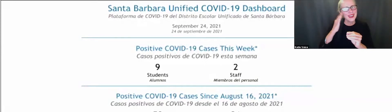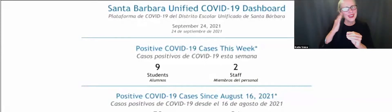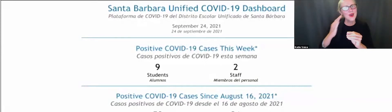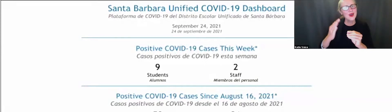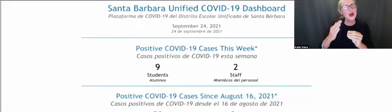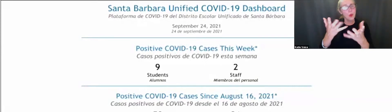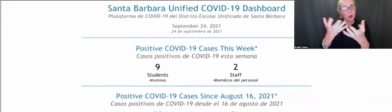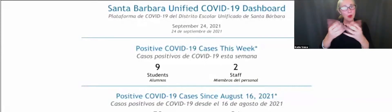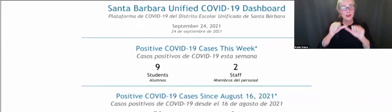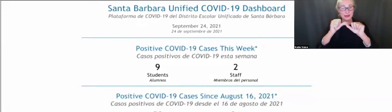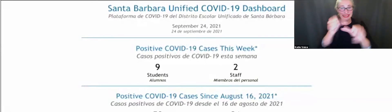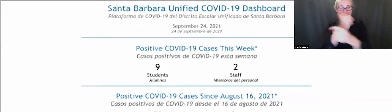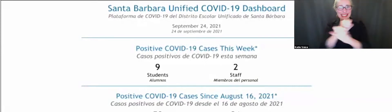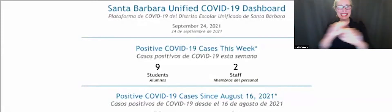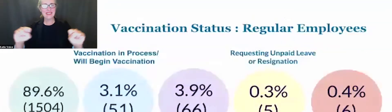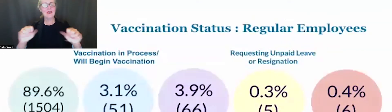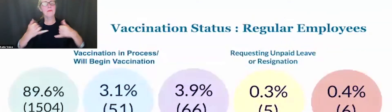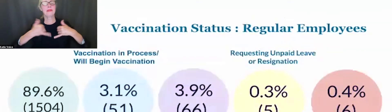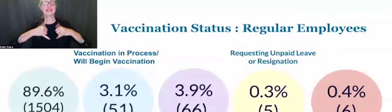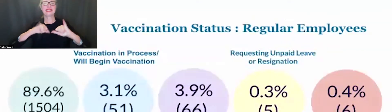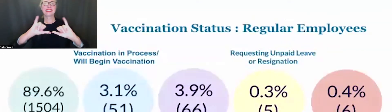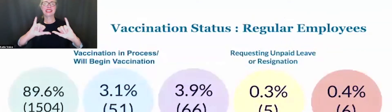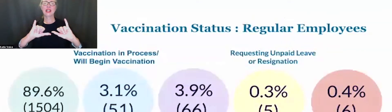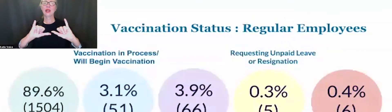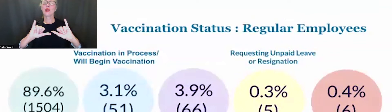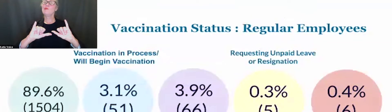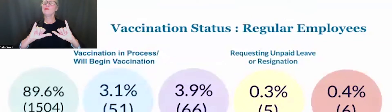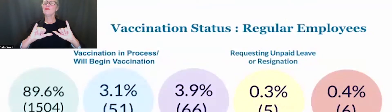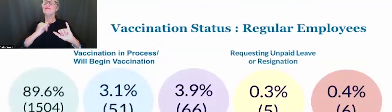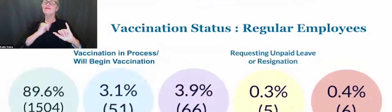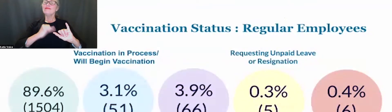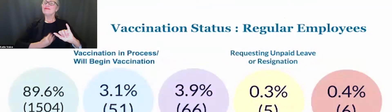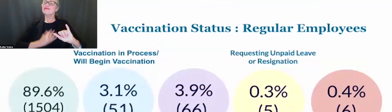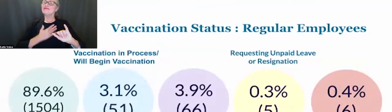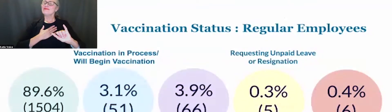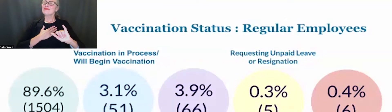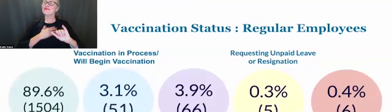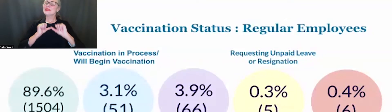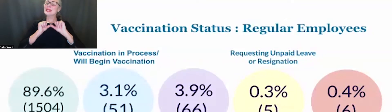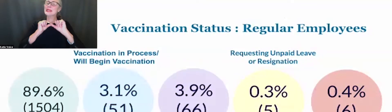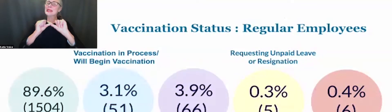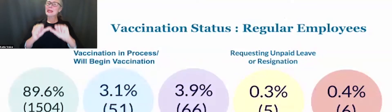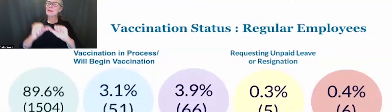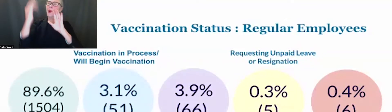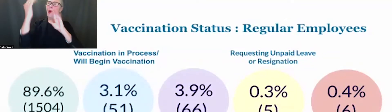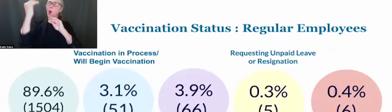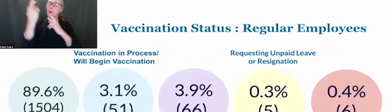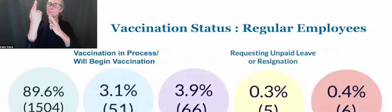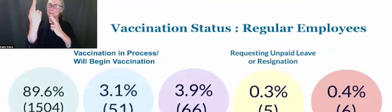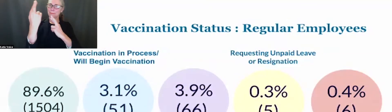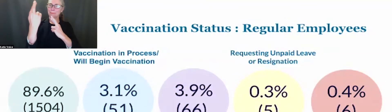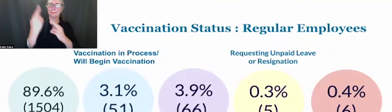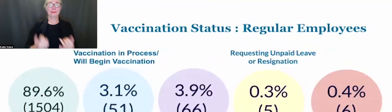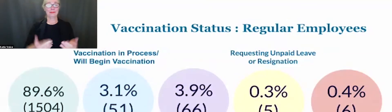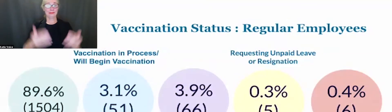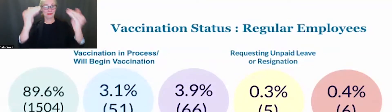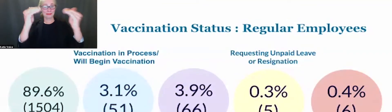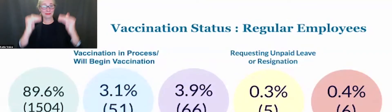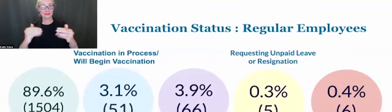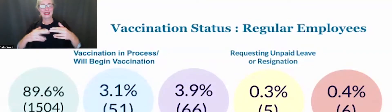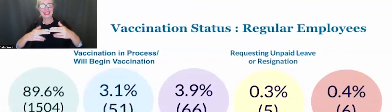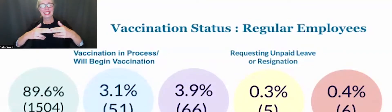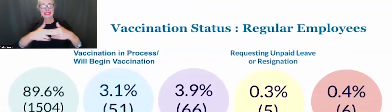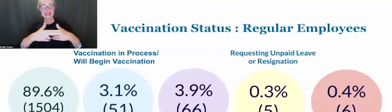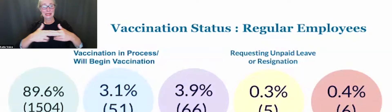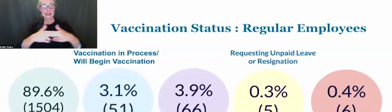safe. Next slide, please. So now to look at some data on our vaccination